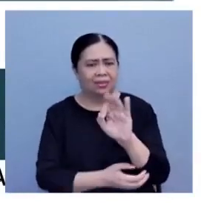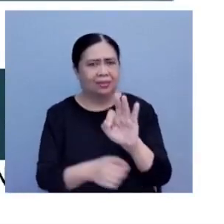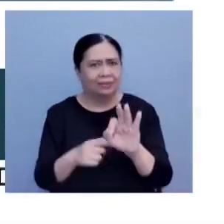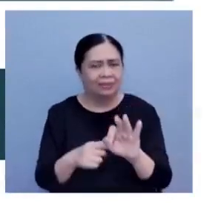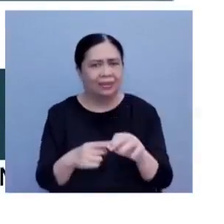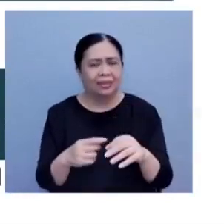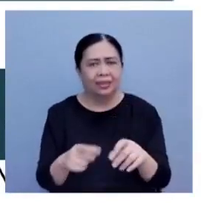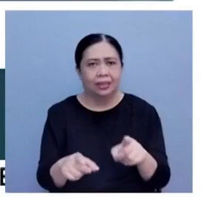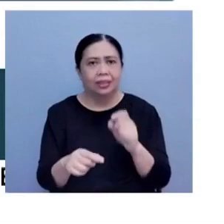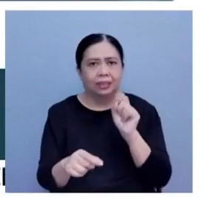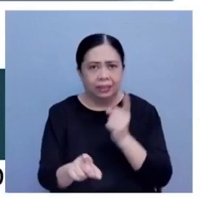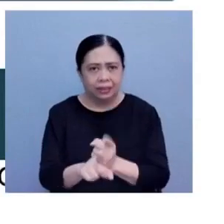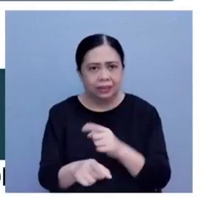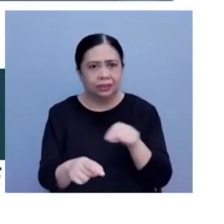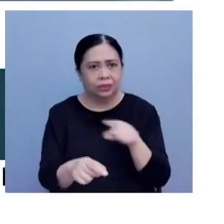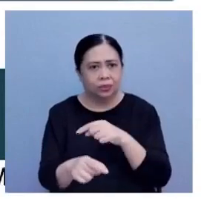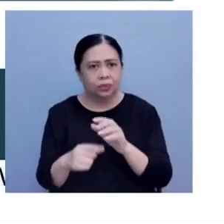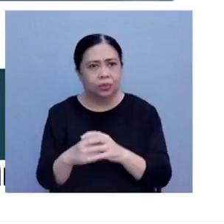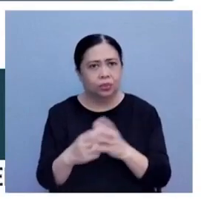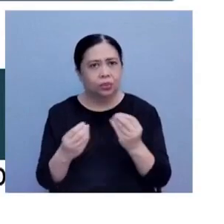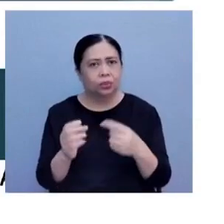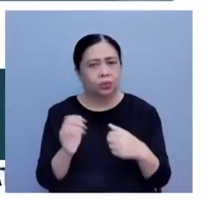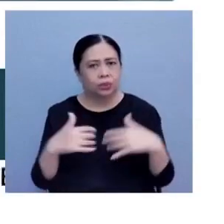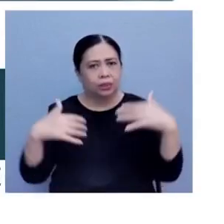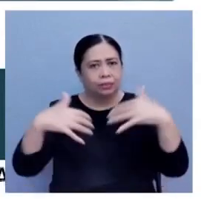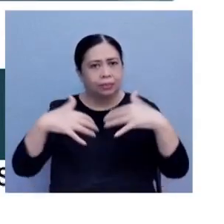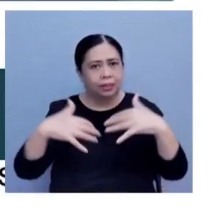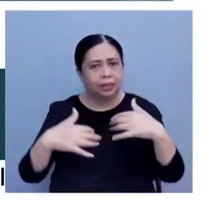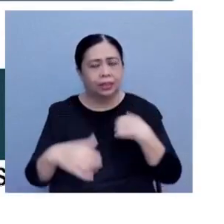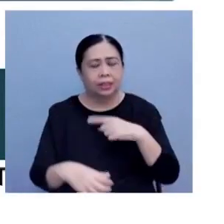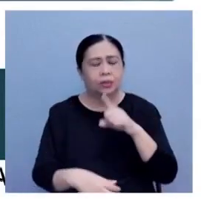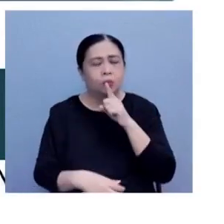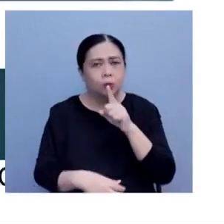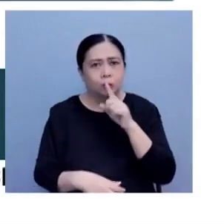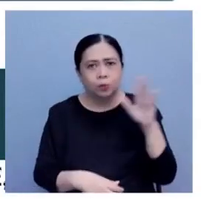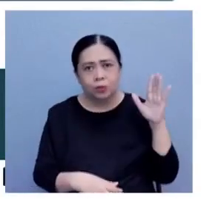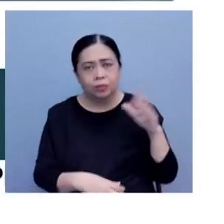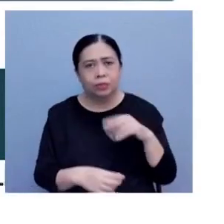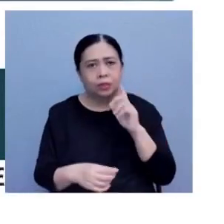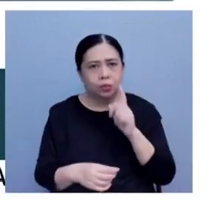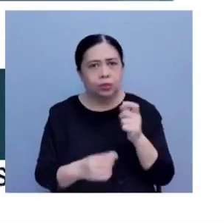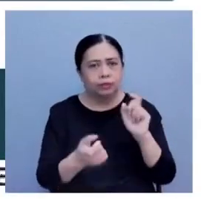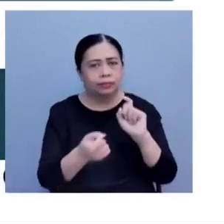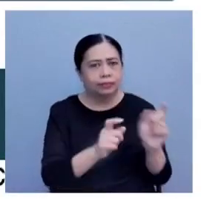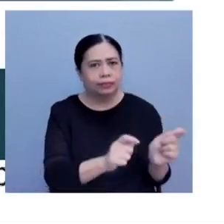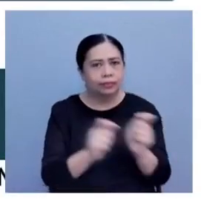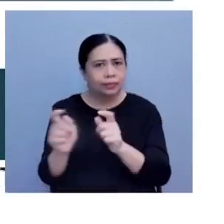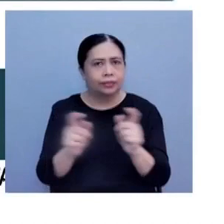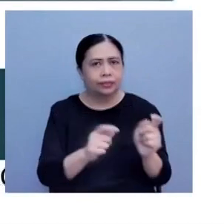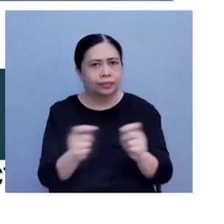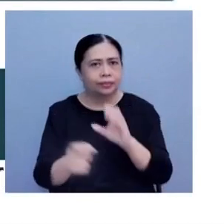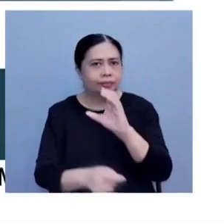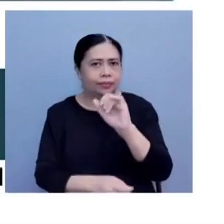is precisely why we have this meeting. I assure you, there will be a reallocation.